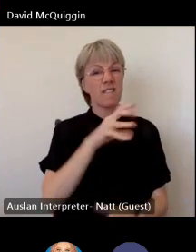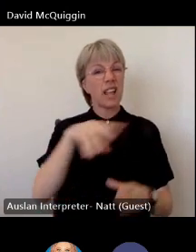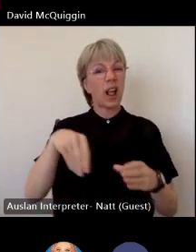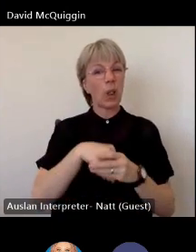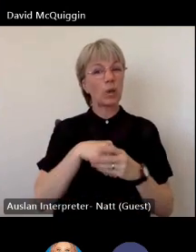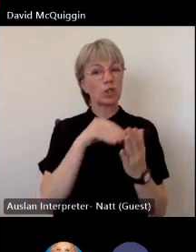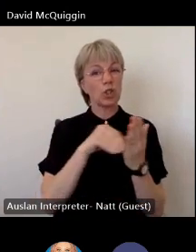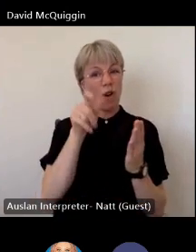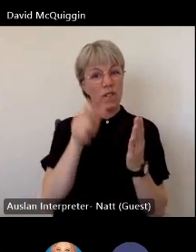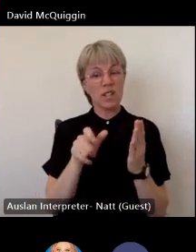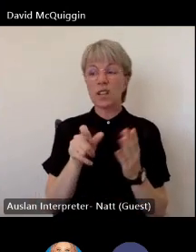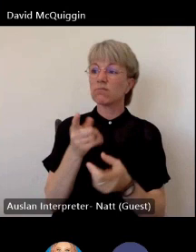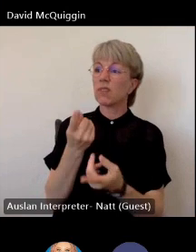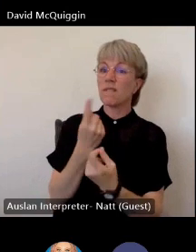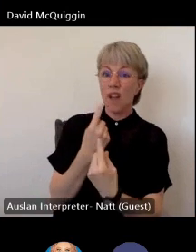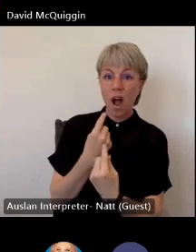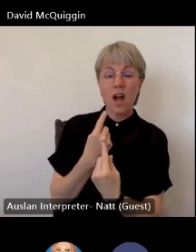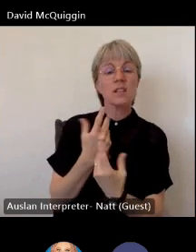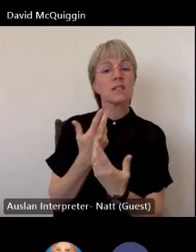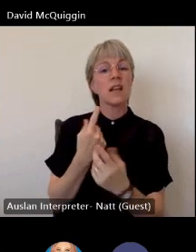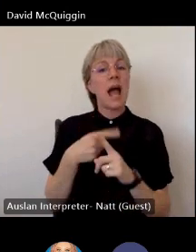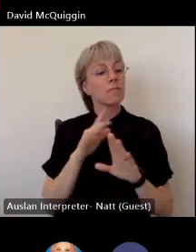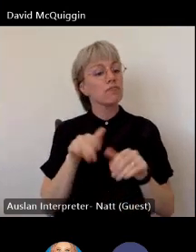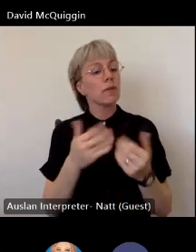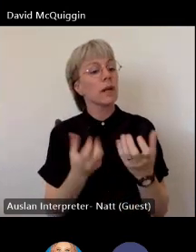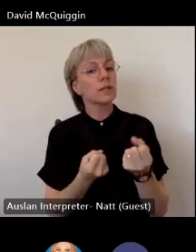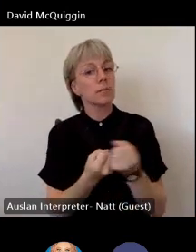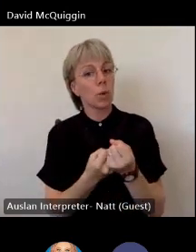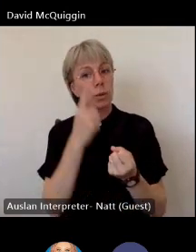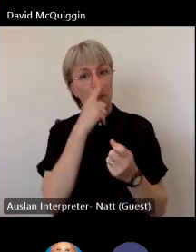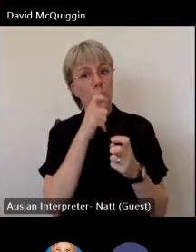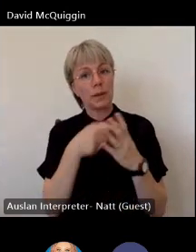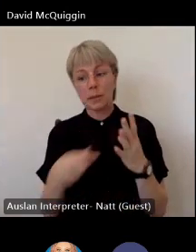on policy and provides support to employees with disability.